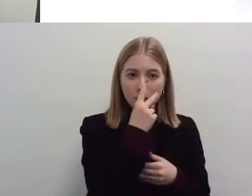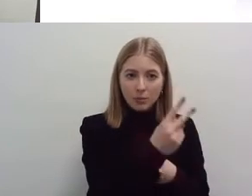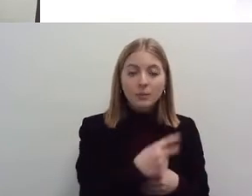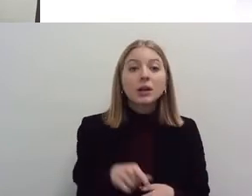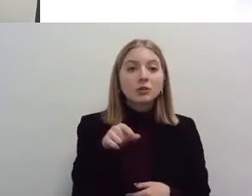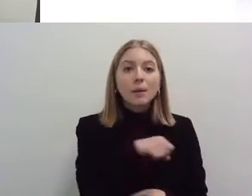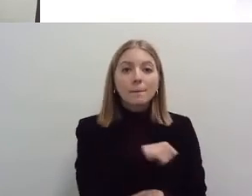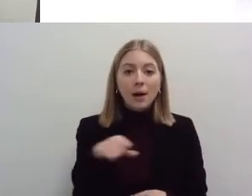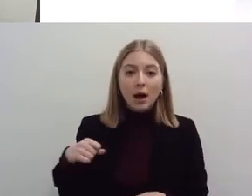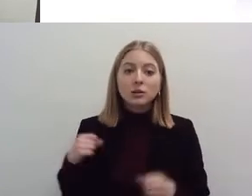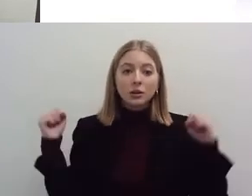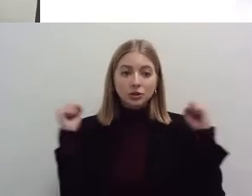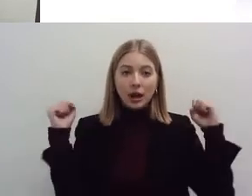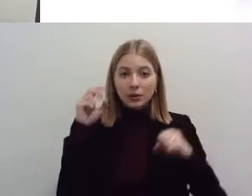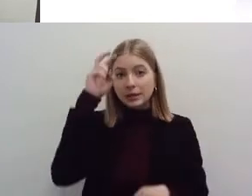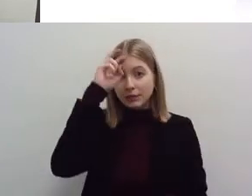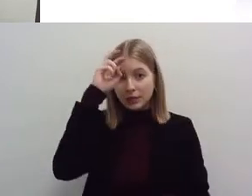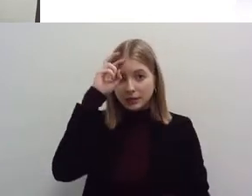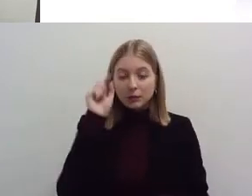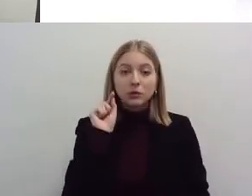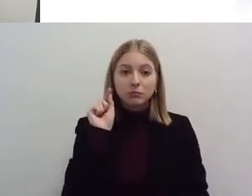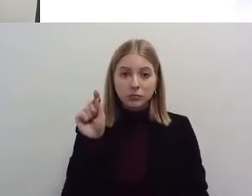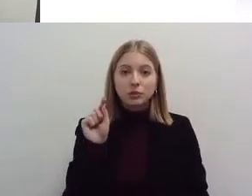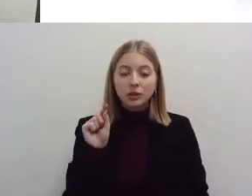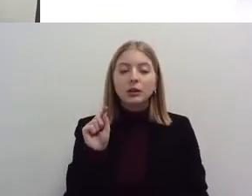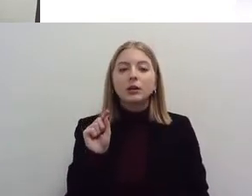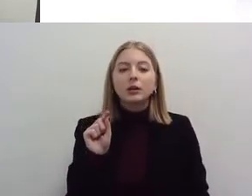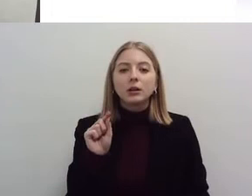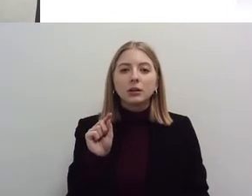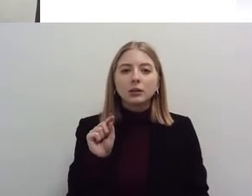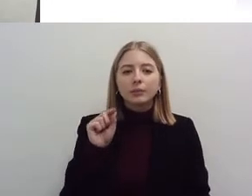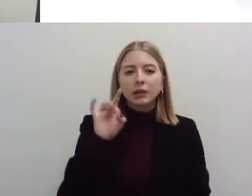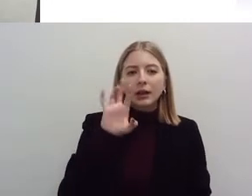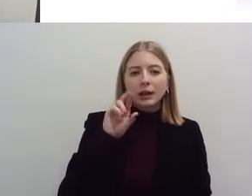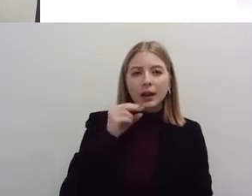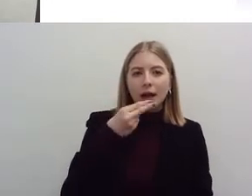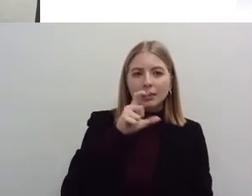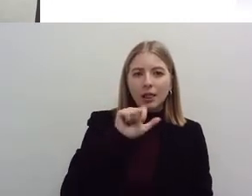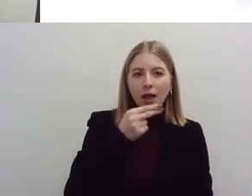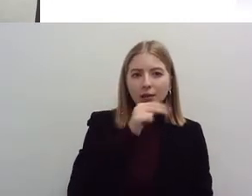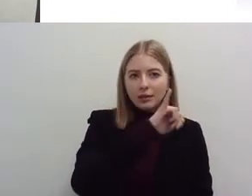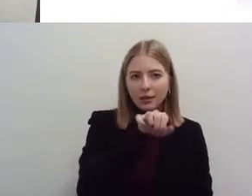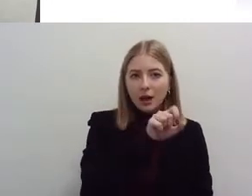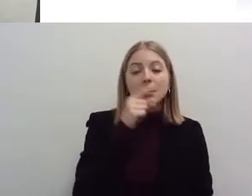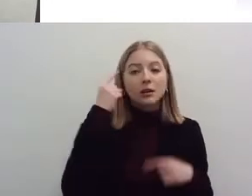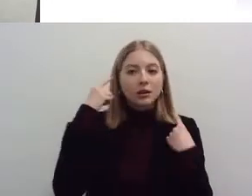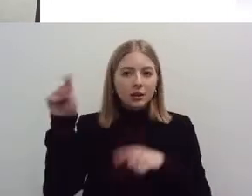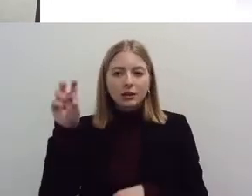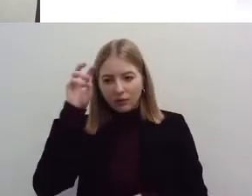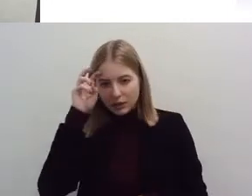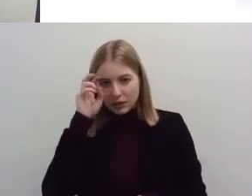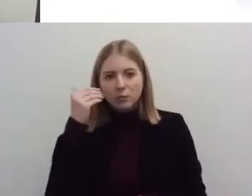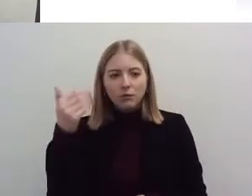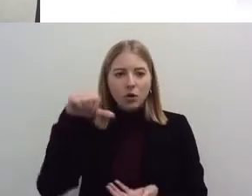year of the project, which was last year when we were all hit with the COVID epidemic, unfortunately,